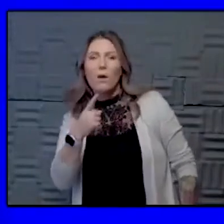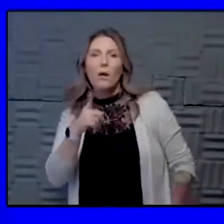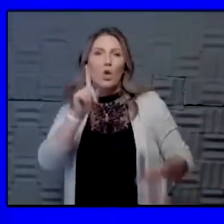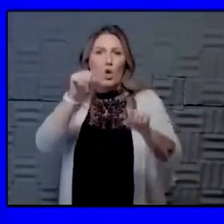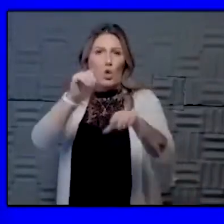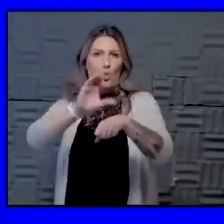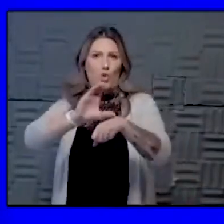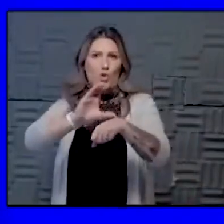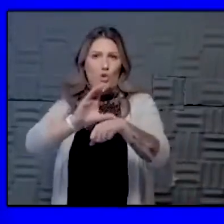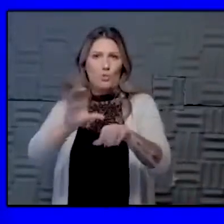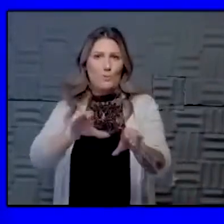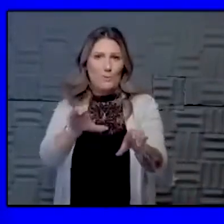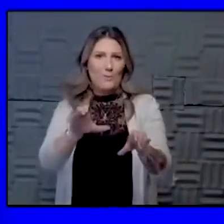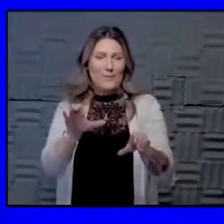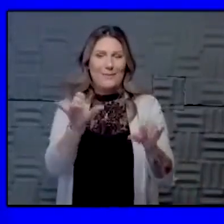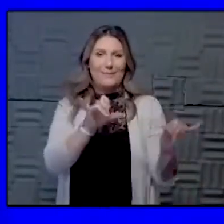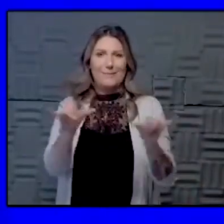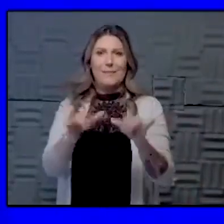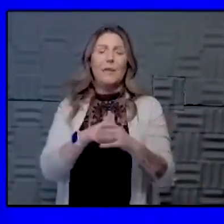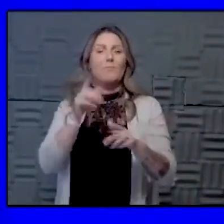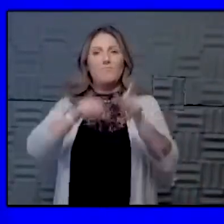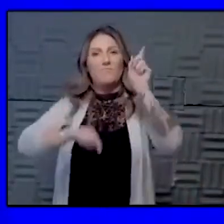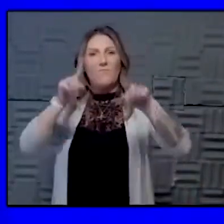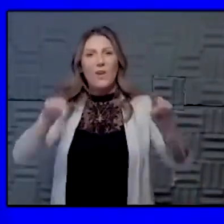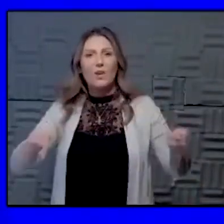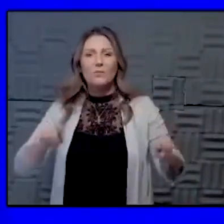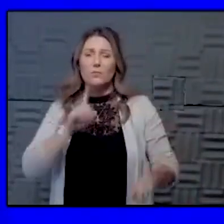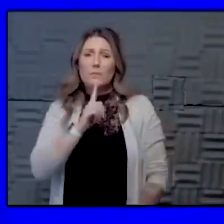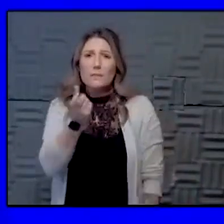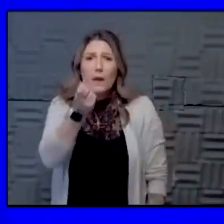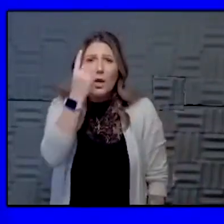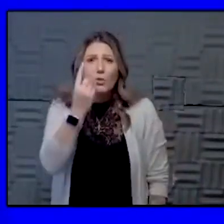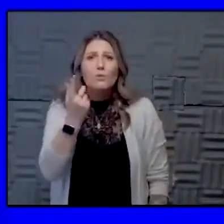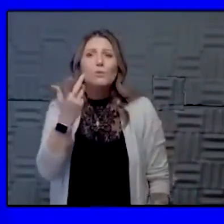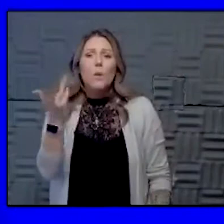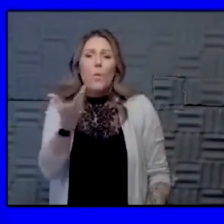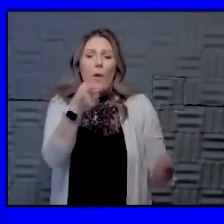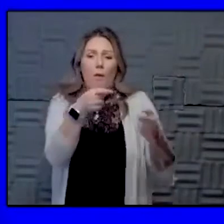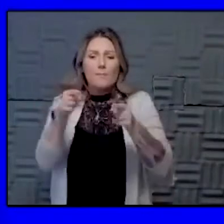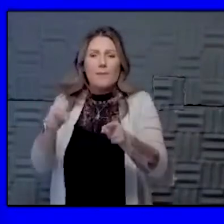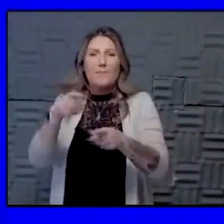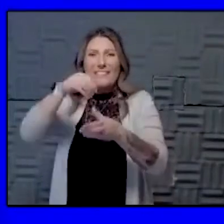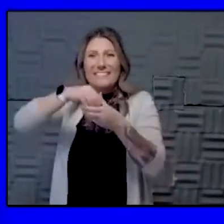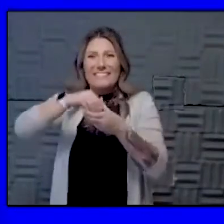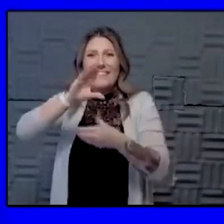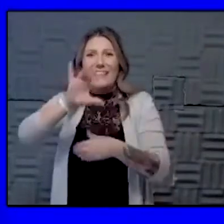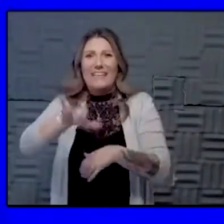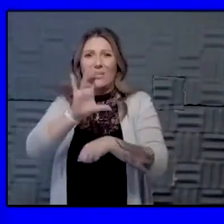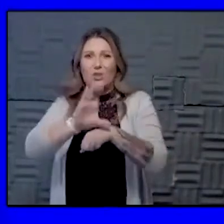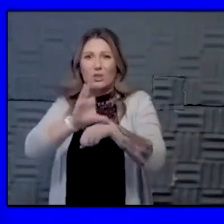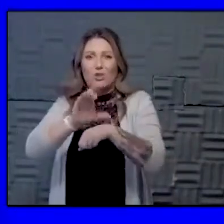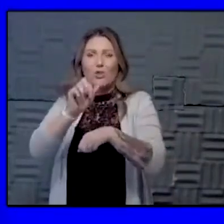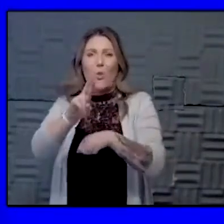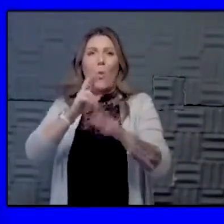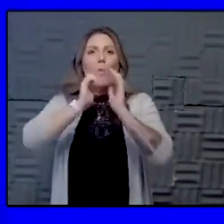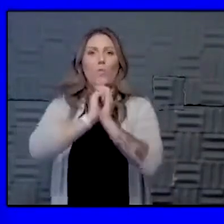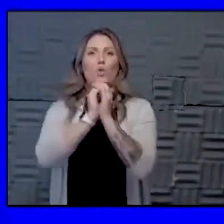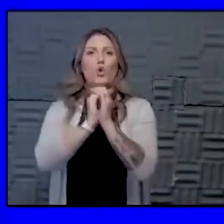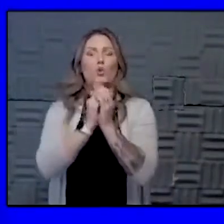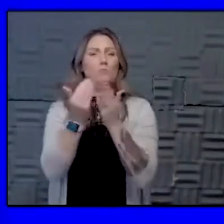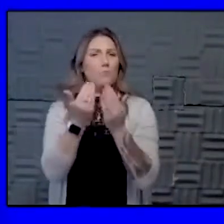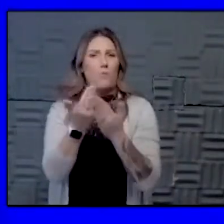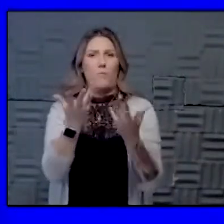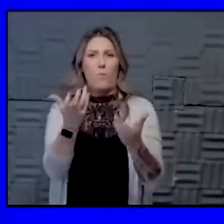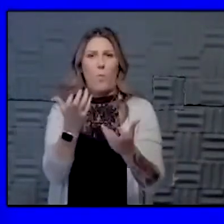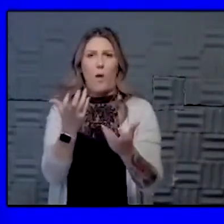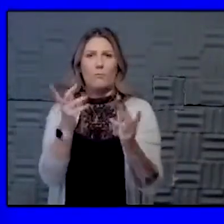church doing that. So there are various things. I think really understand what is going on in that church or that place of worship you want to go to. And